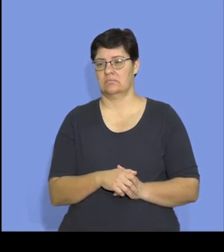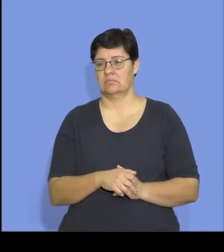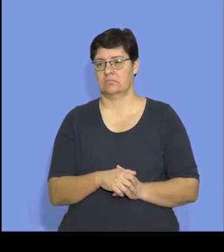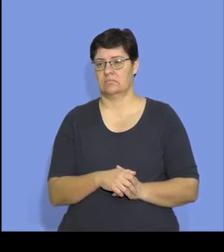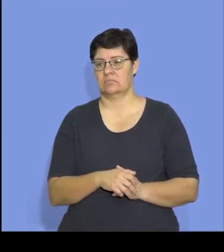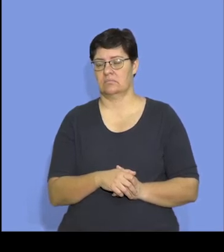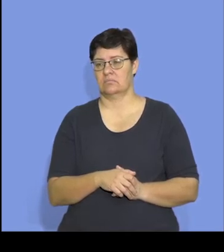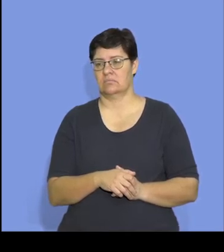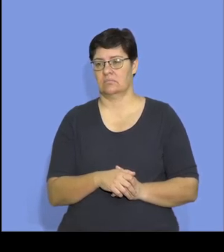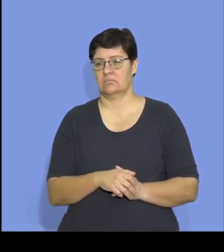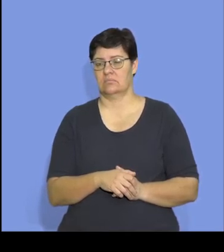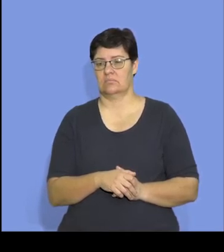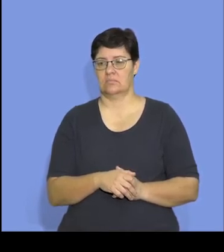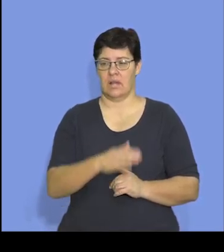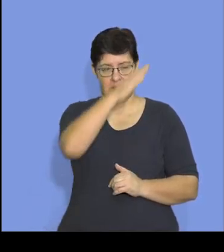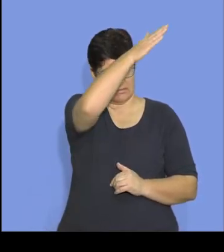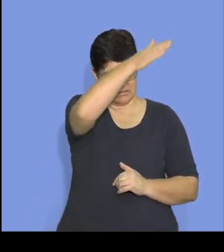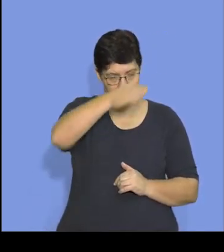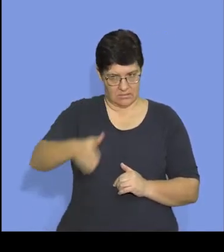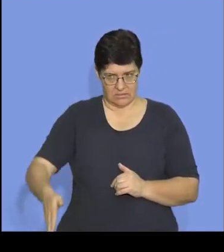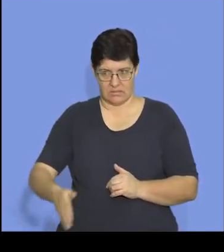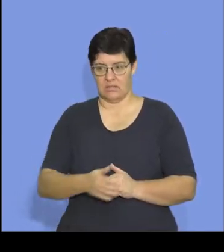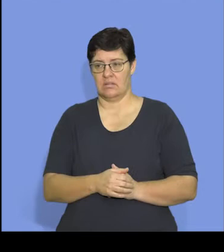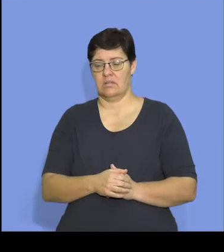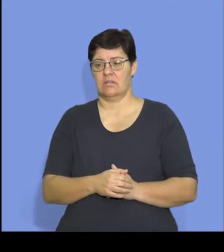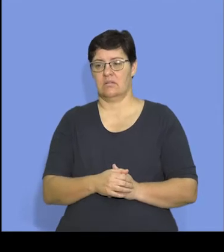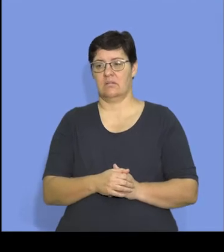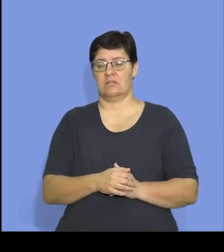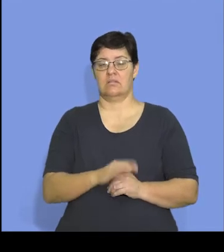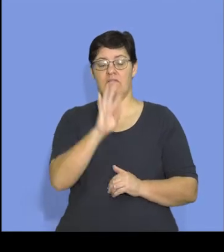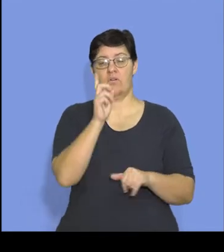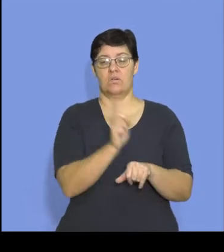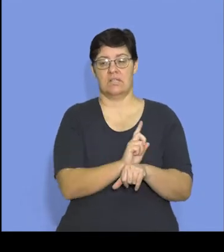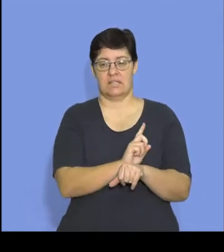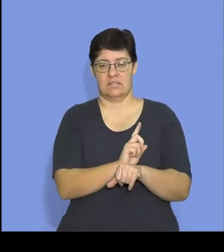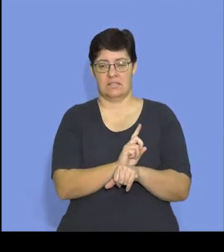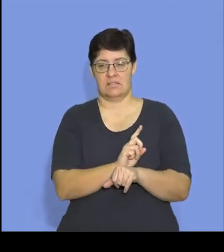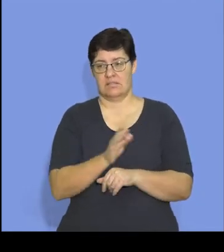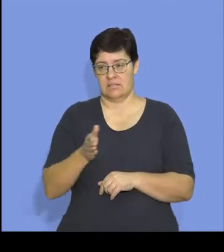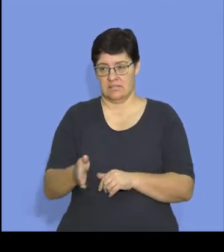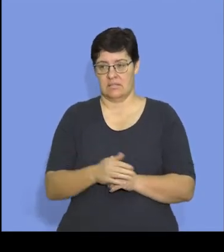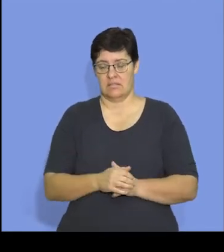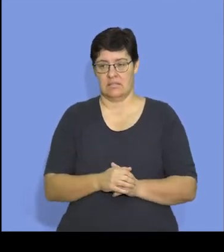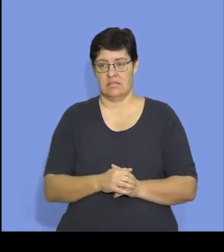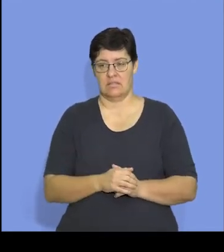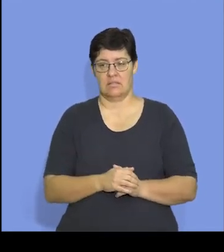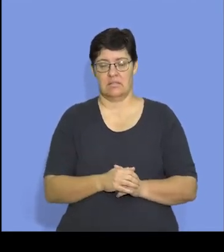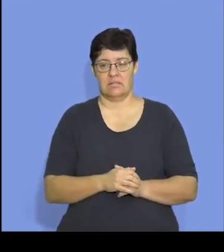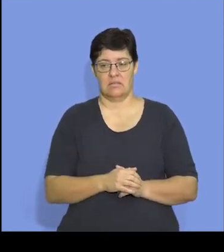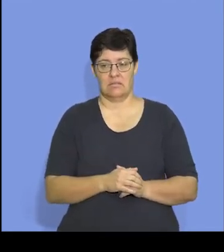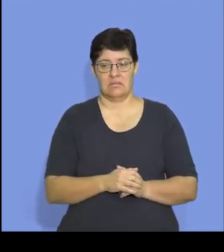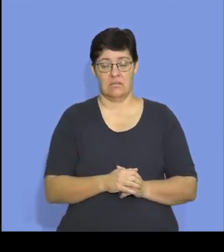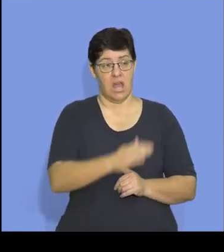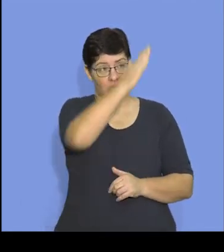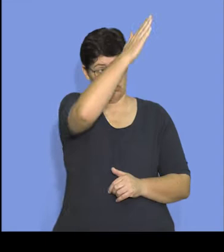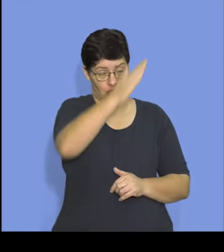went past there and down to here, and at 4 seconds, it was here. It's a straight line, and I know for some